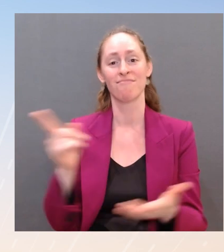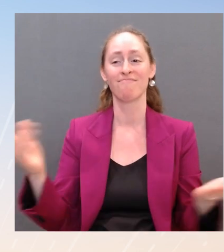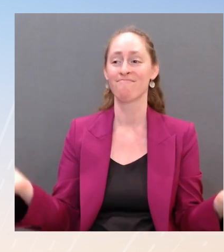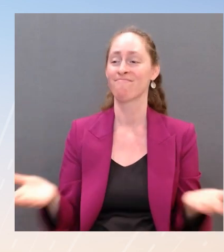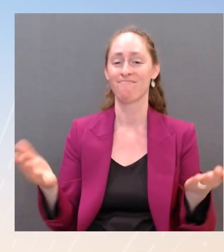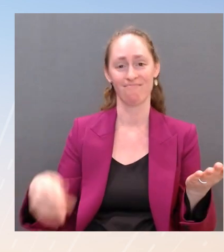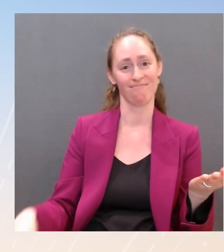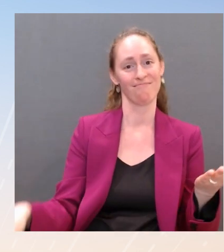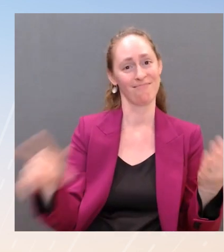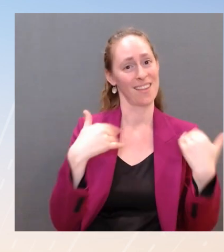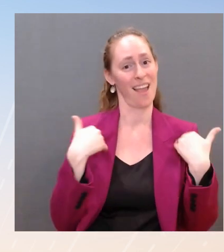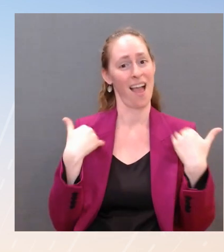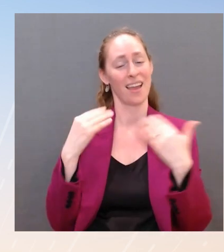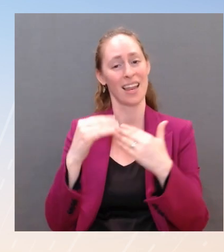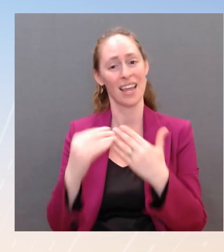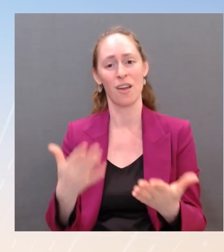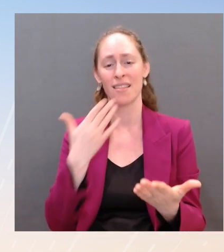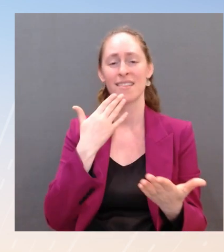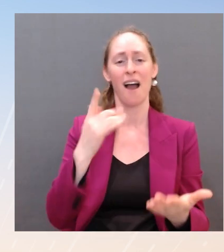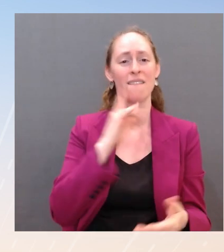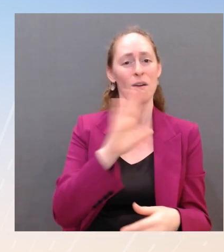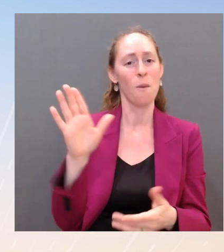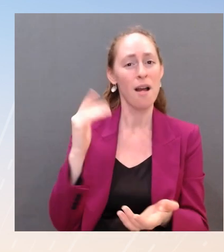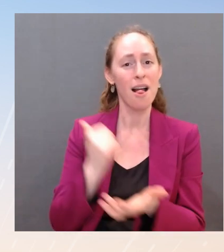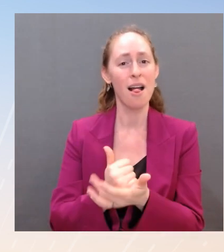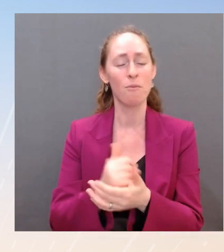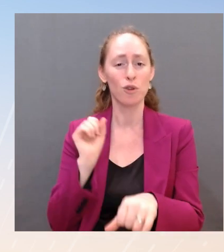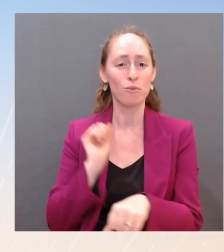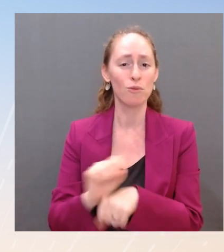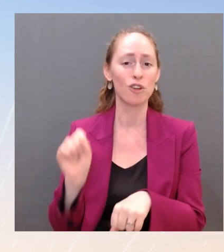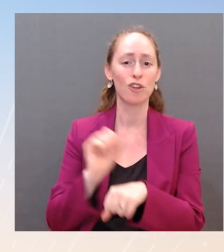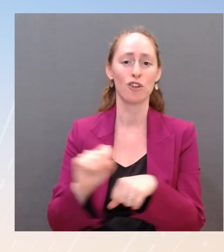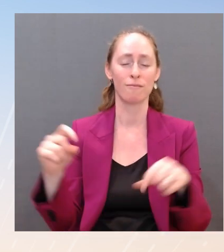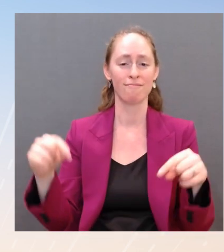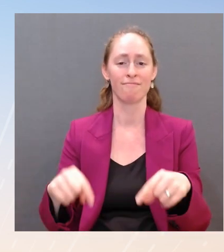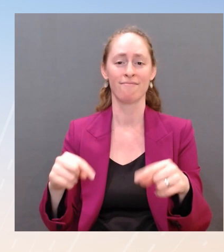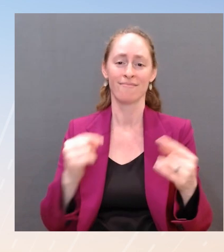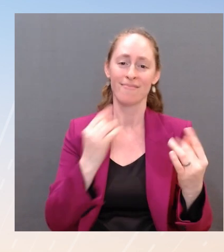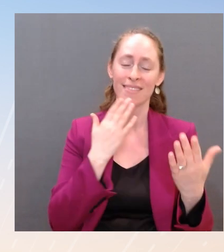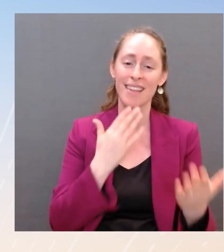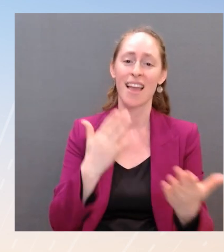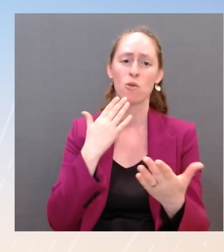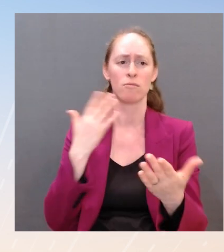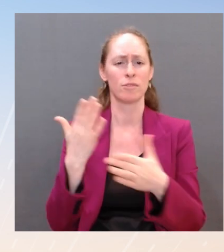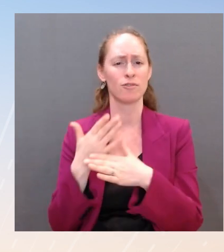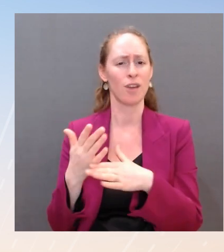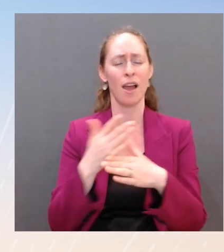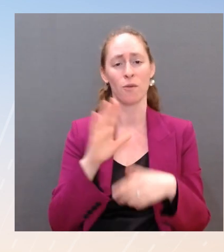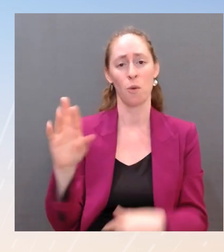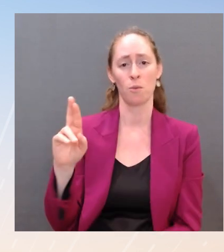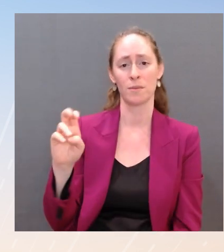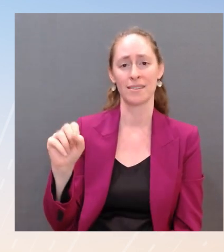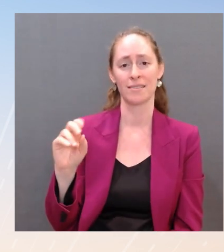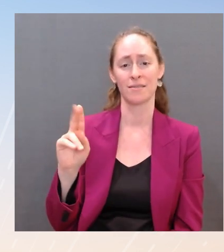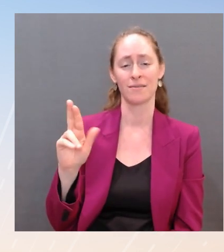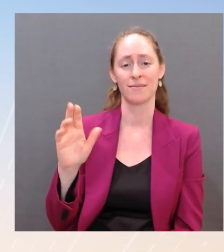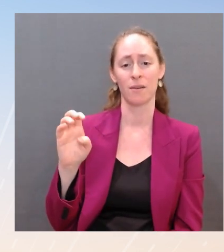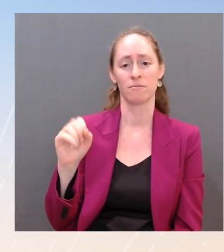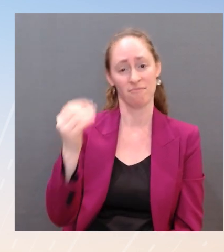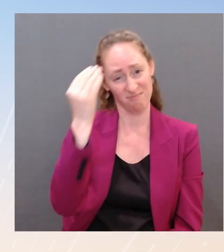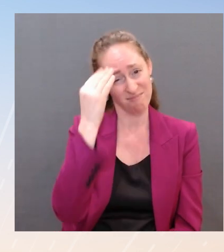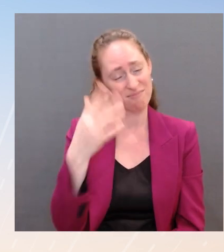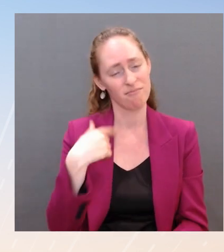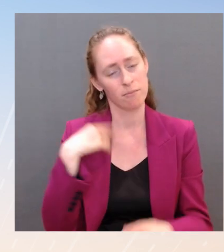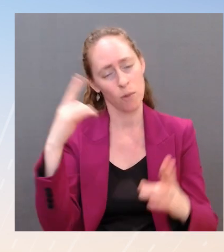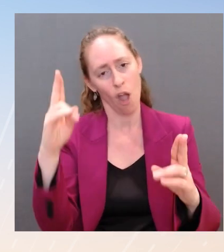you guys do and the resources that you're able to be. I am so honored to be in your presence. Thank you so much. As